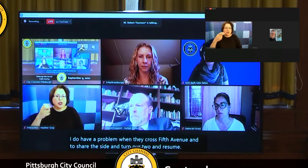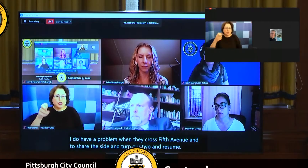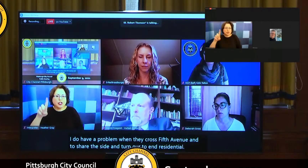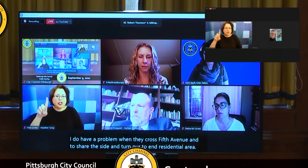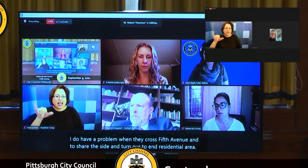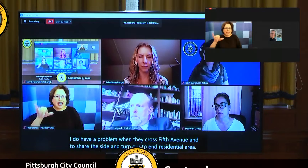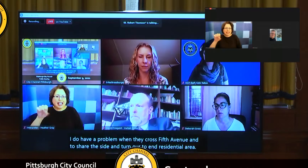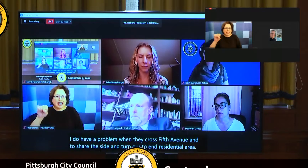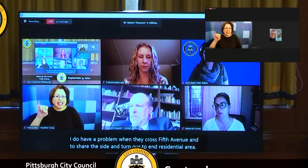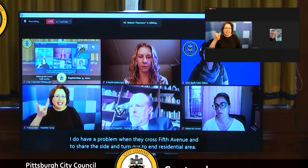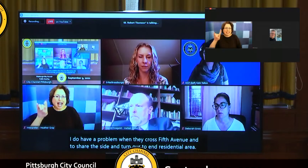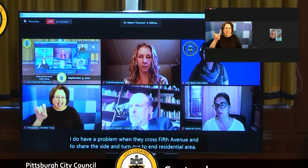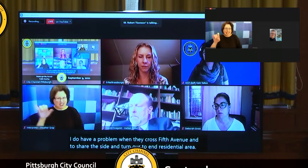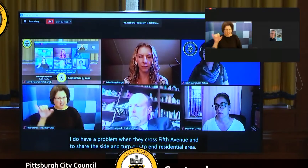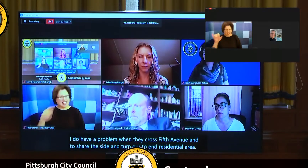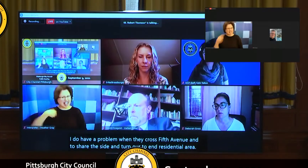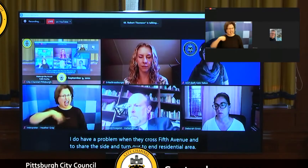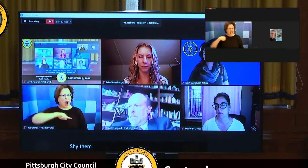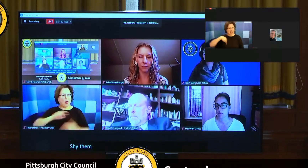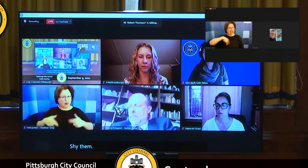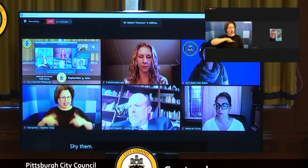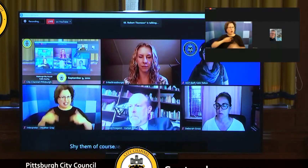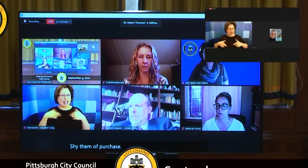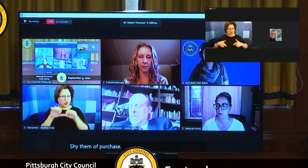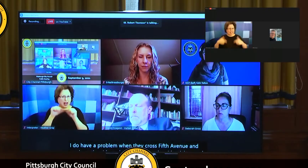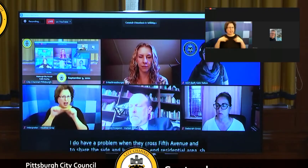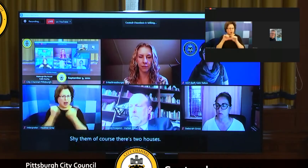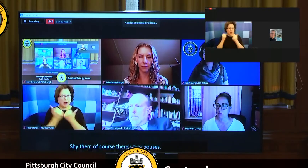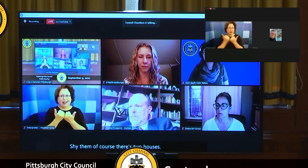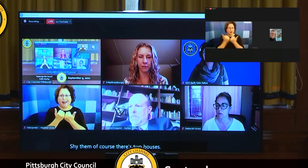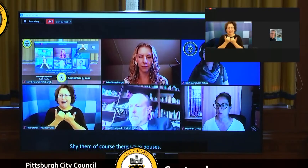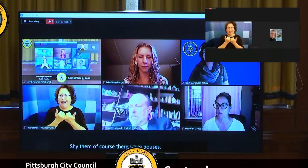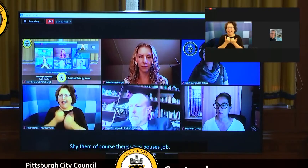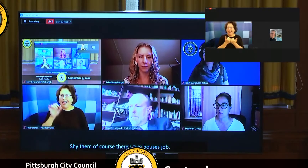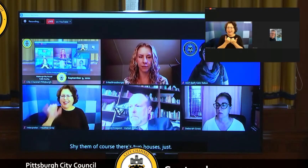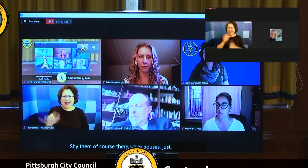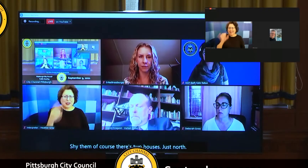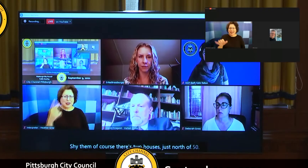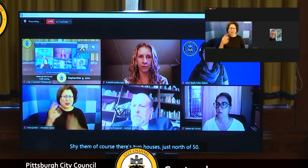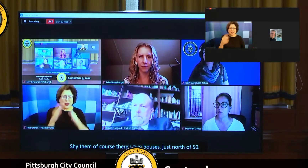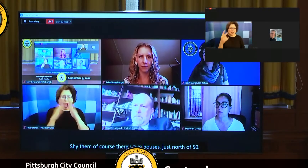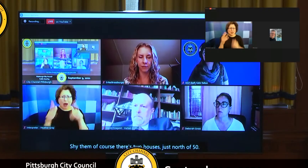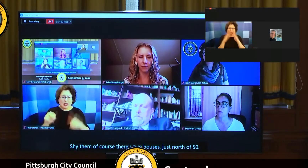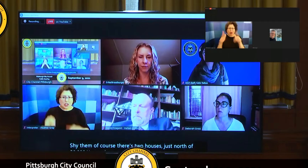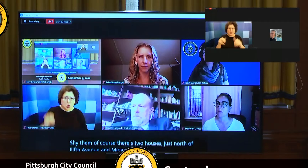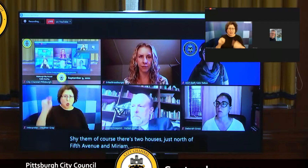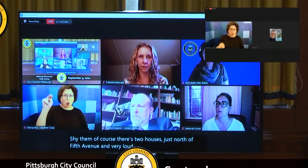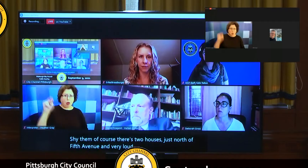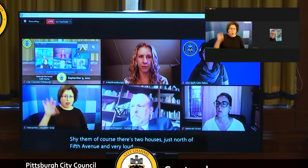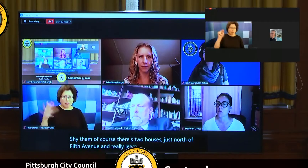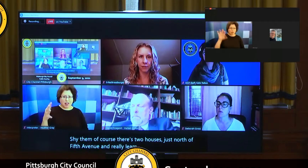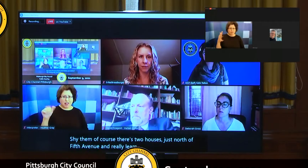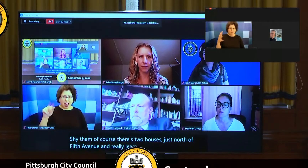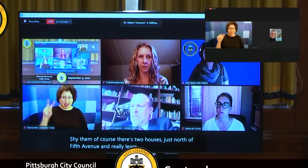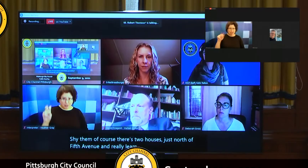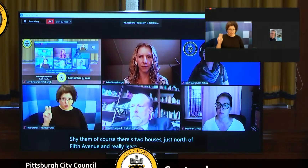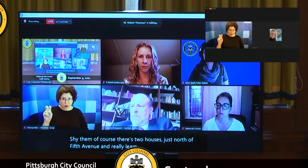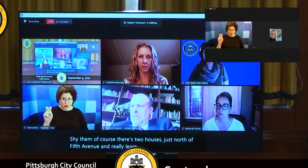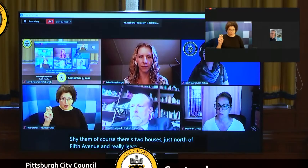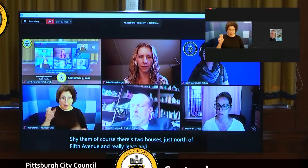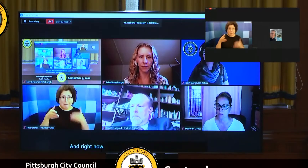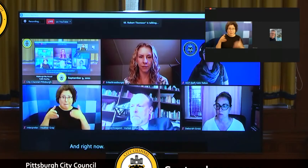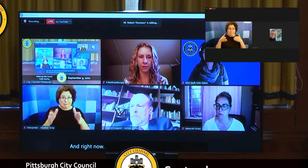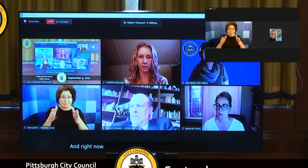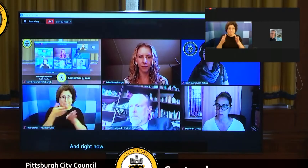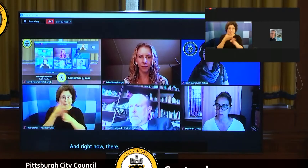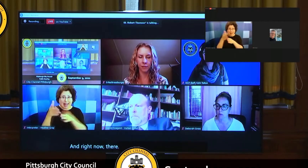area. Chatham have purchased 2 houses just north of 5th Avenue in Maryland. And right now